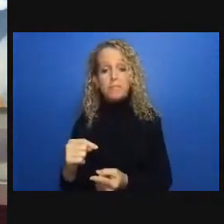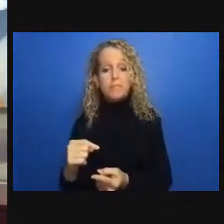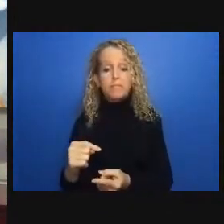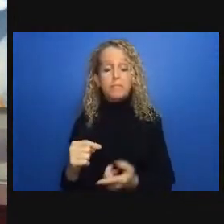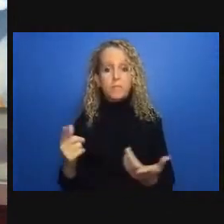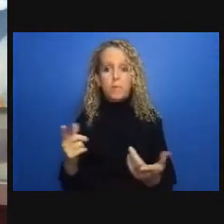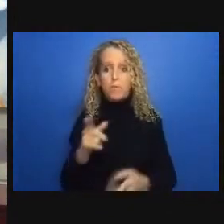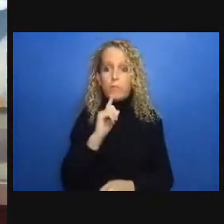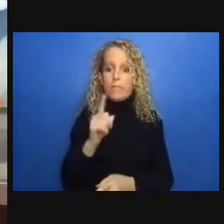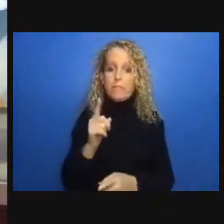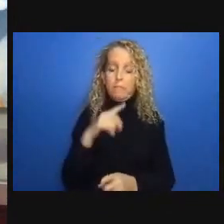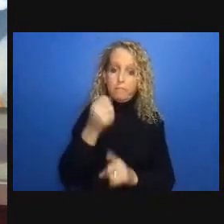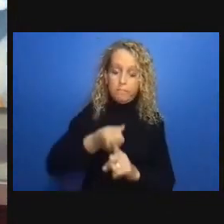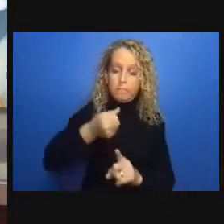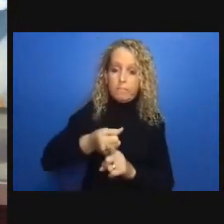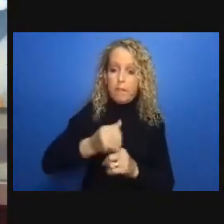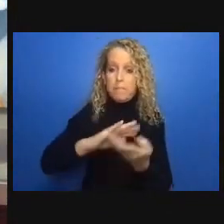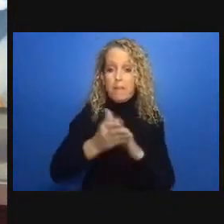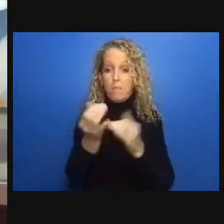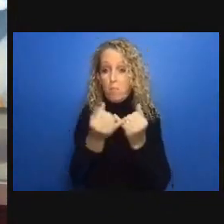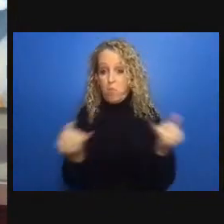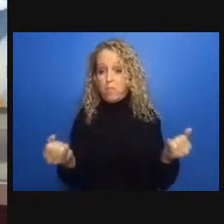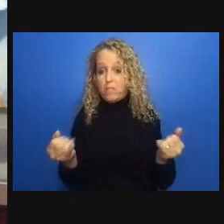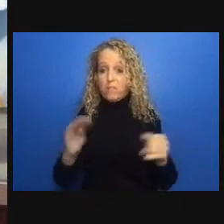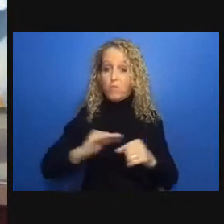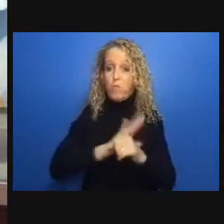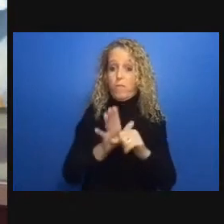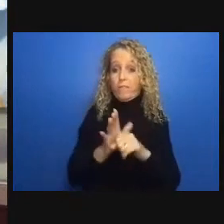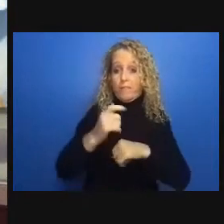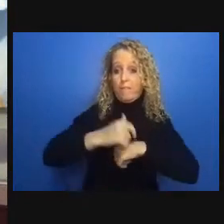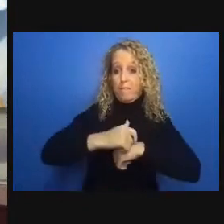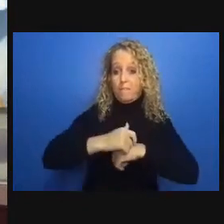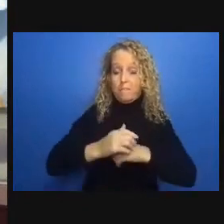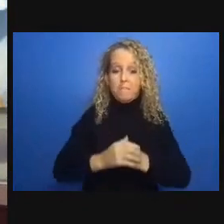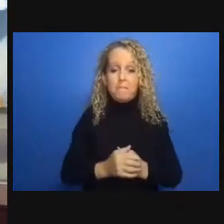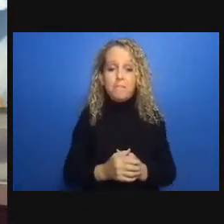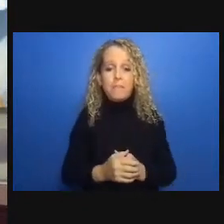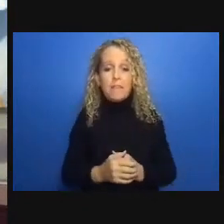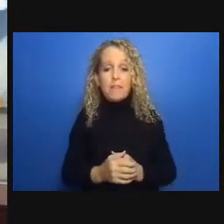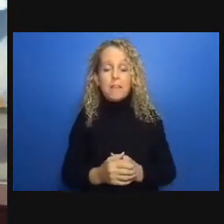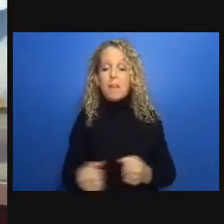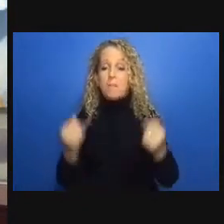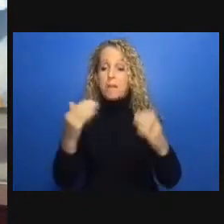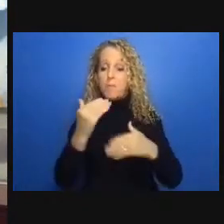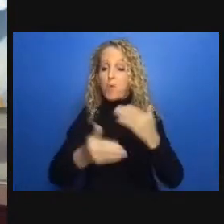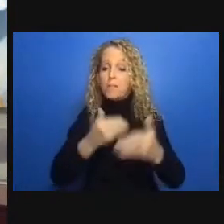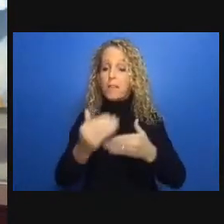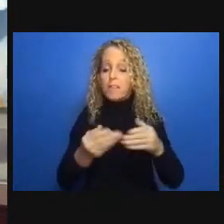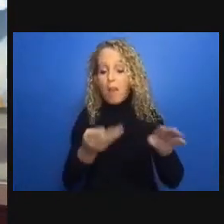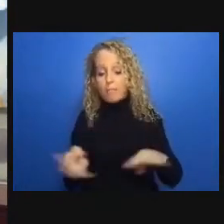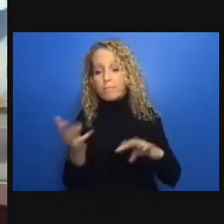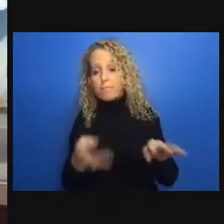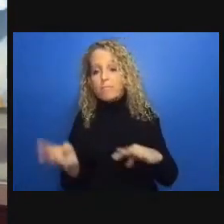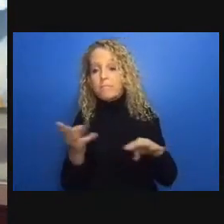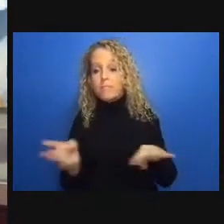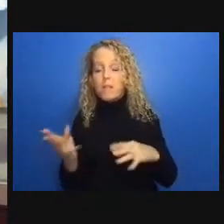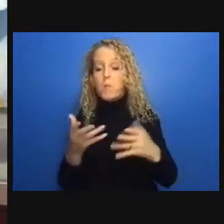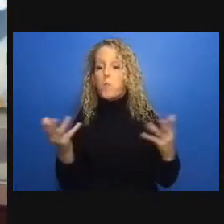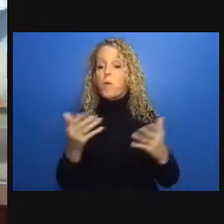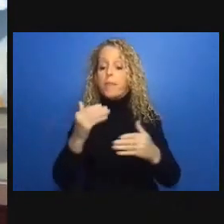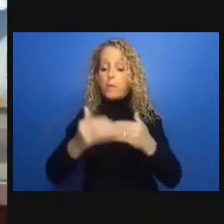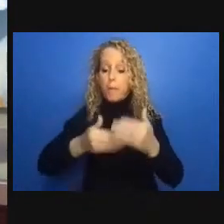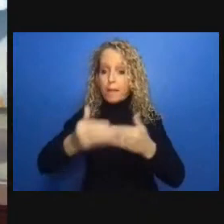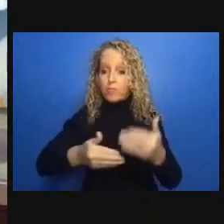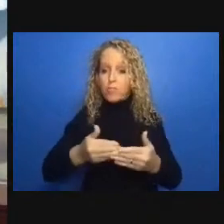impact us during this pandemic. And we did see many processing lines shifting what they were packaging and how they were packaging